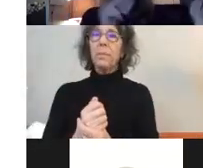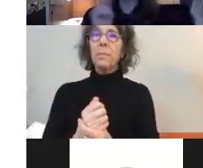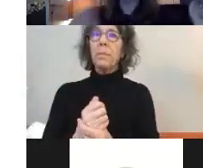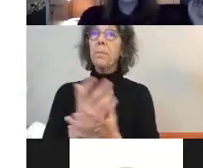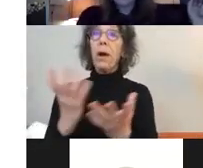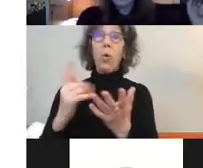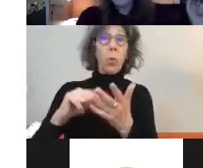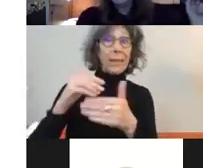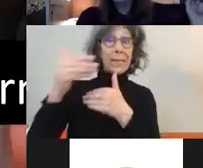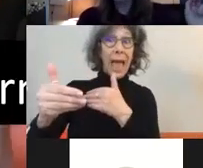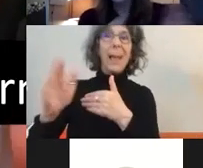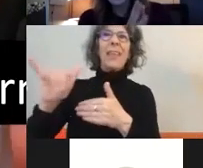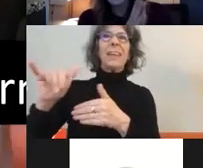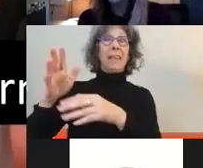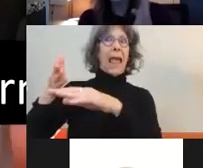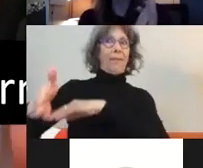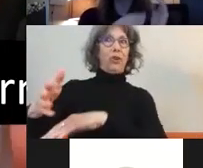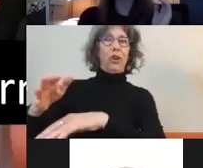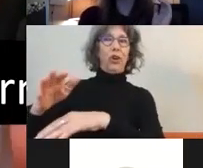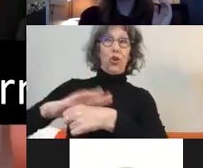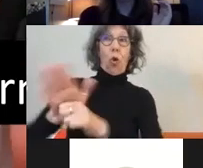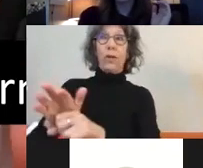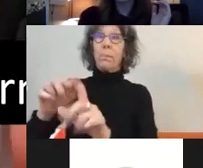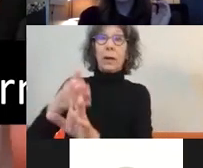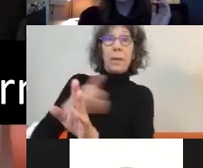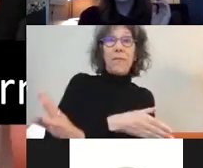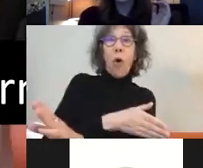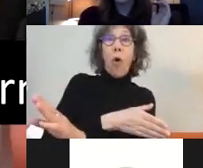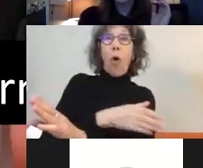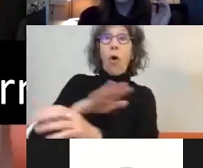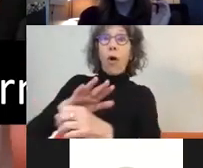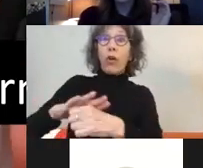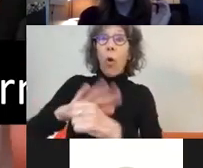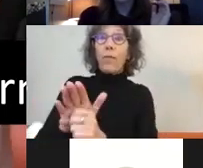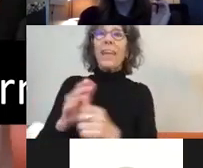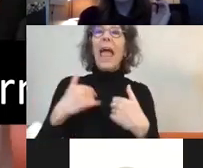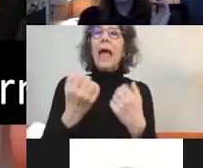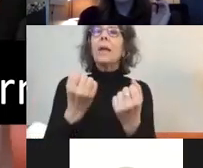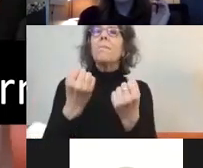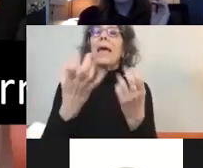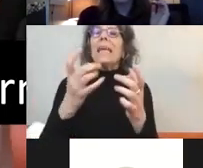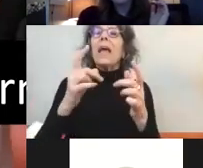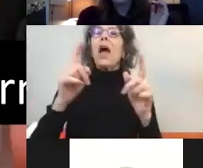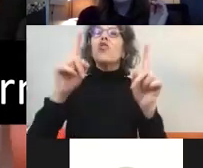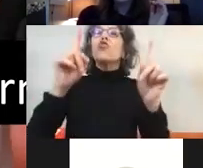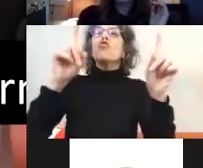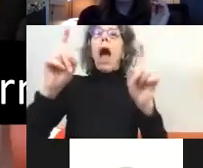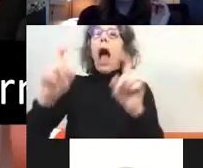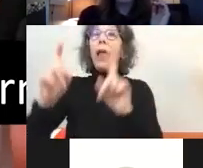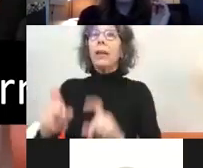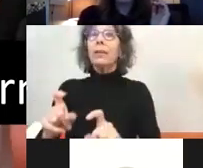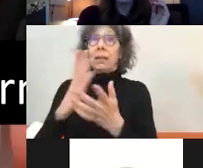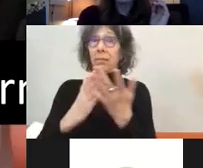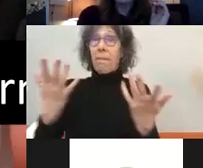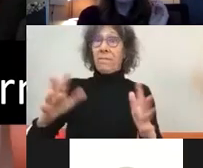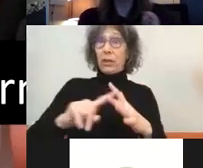before COVID? We had multiple ongoing trials, some of them that started, some of them